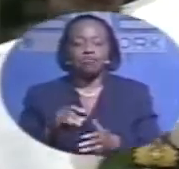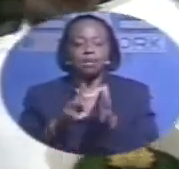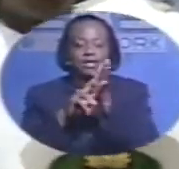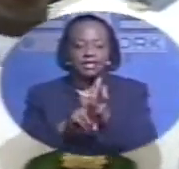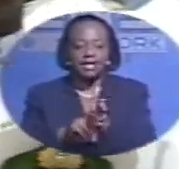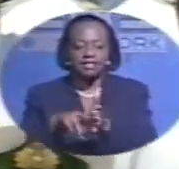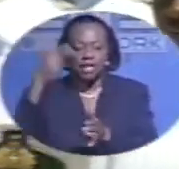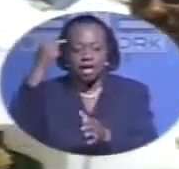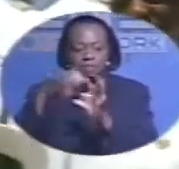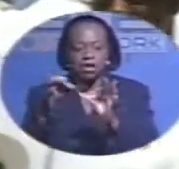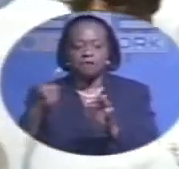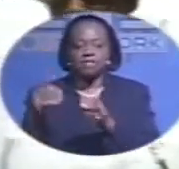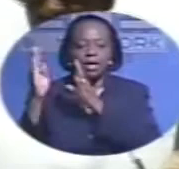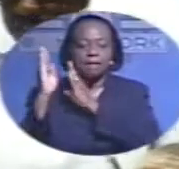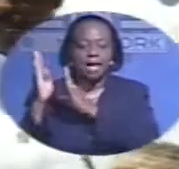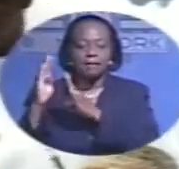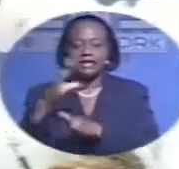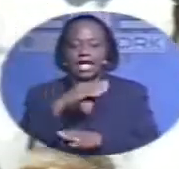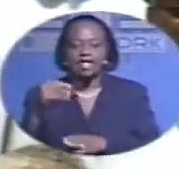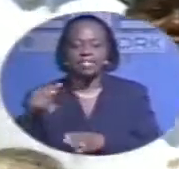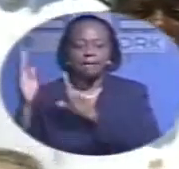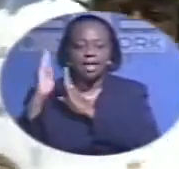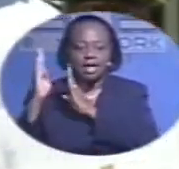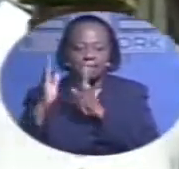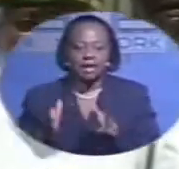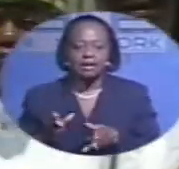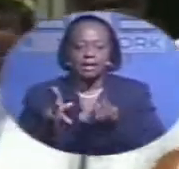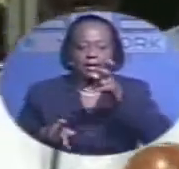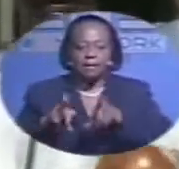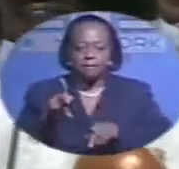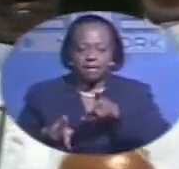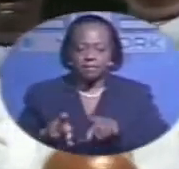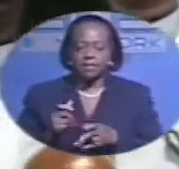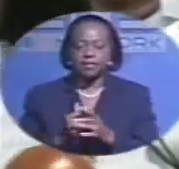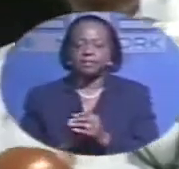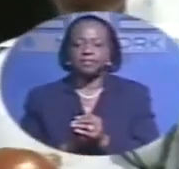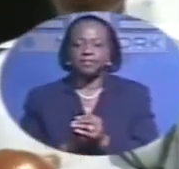Bahamas, and by extension, the Bahamian people. Carla Palmer, ZNS News.